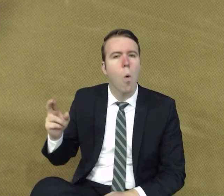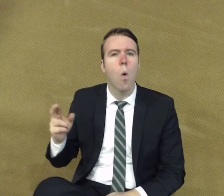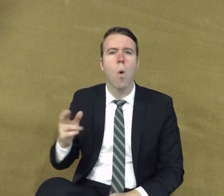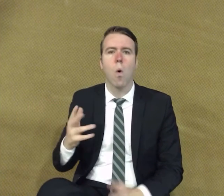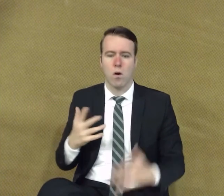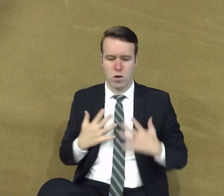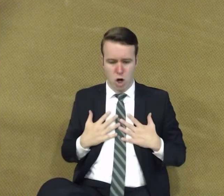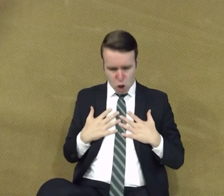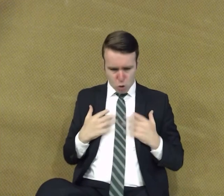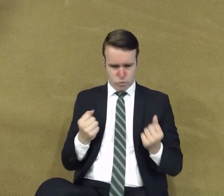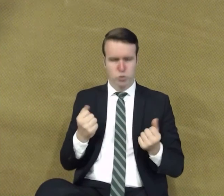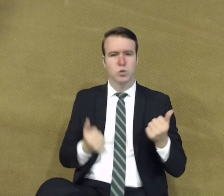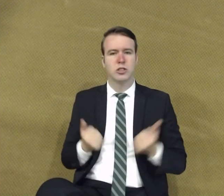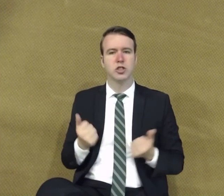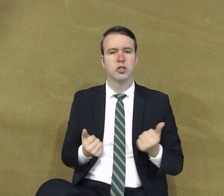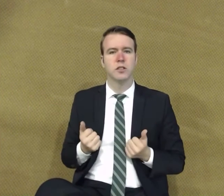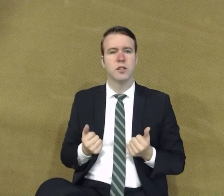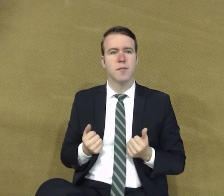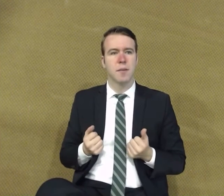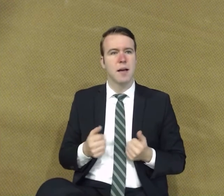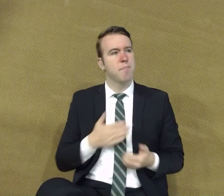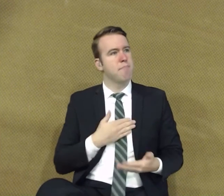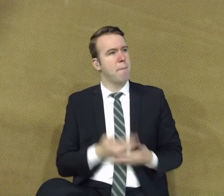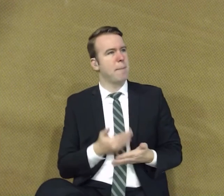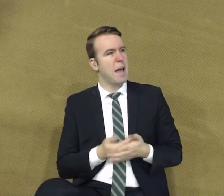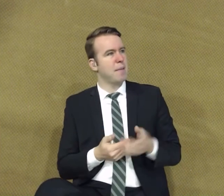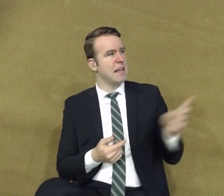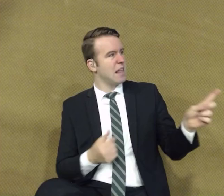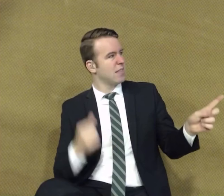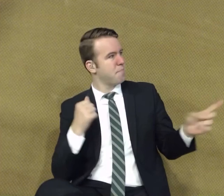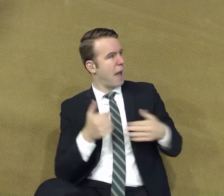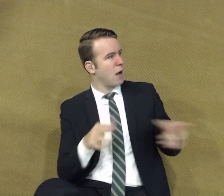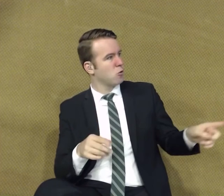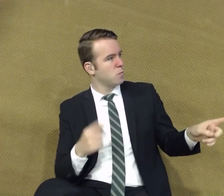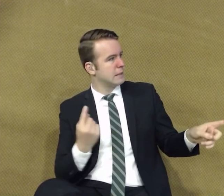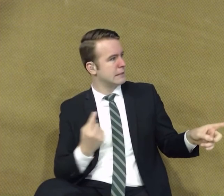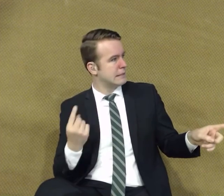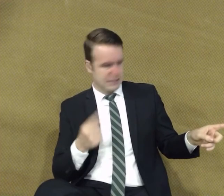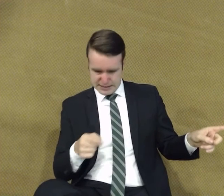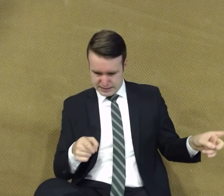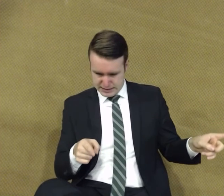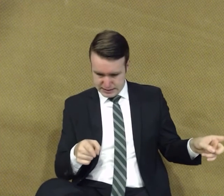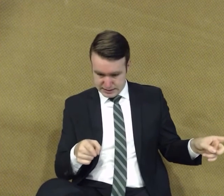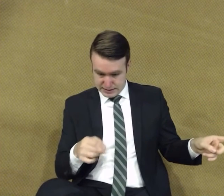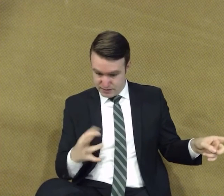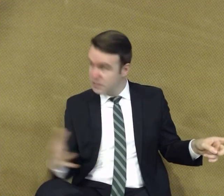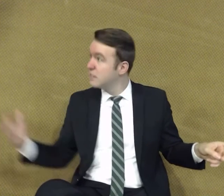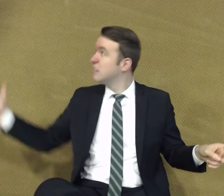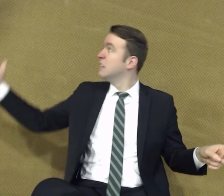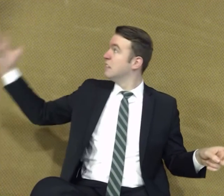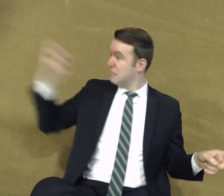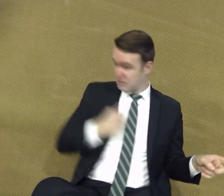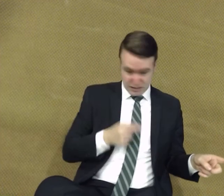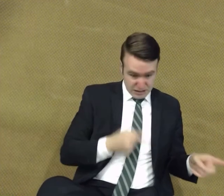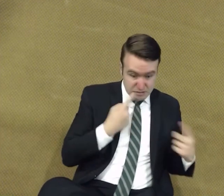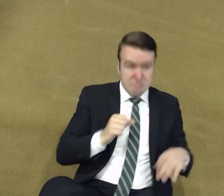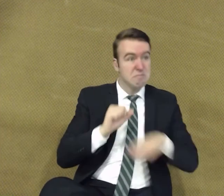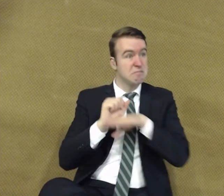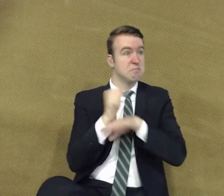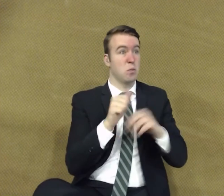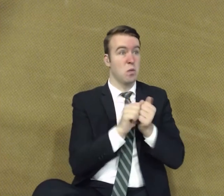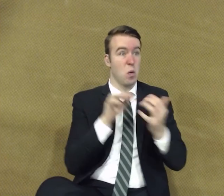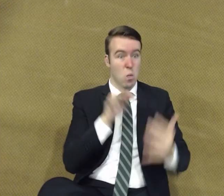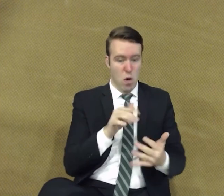going to act with courage? Maybe she sees her babies in the back room and wonders what's going to happen to them, especially if this guy prevails